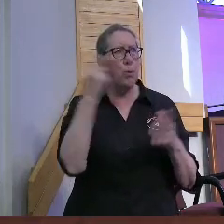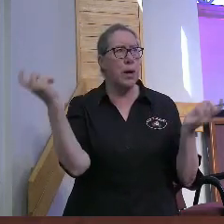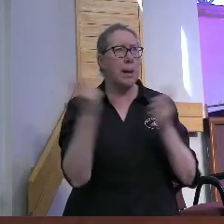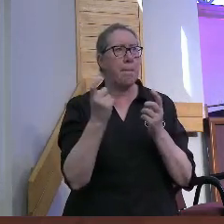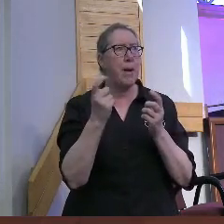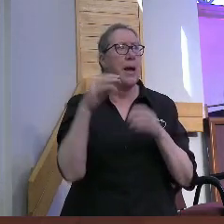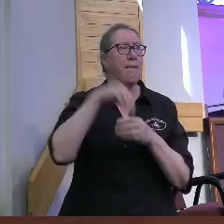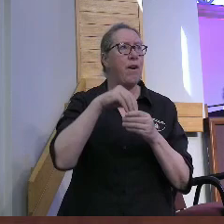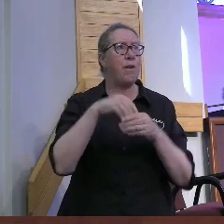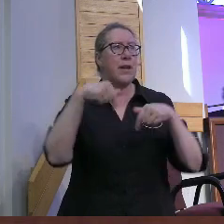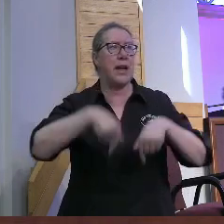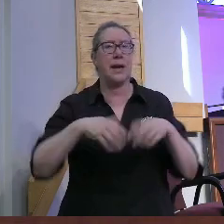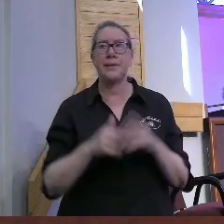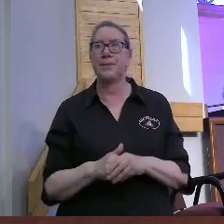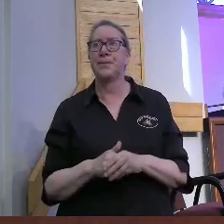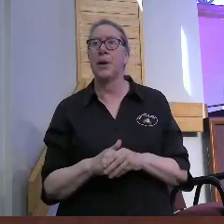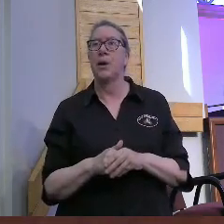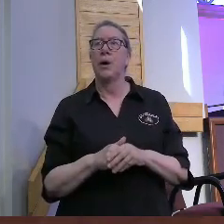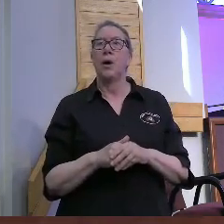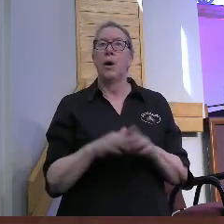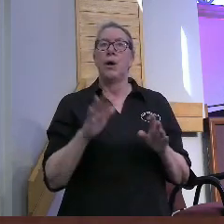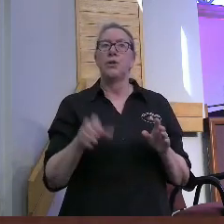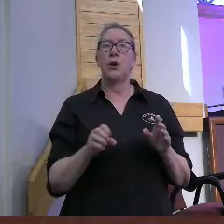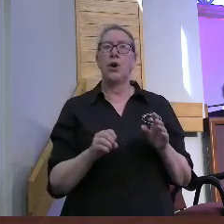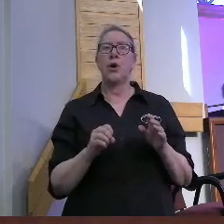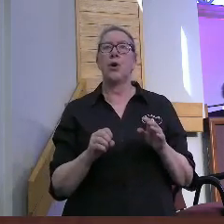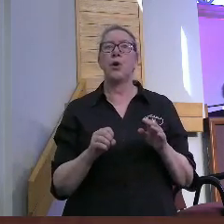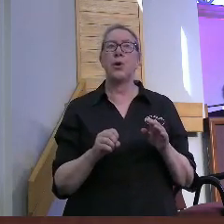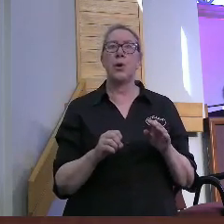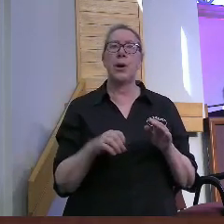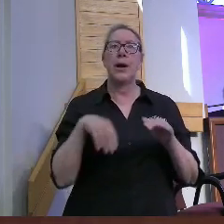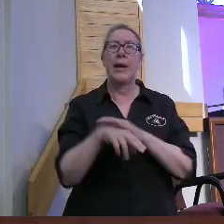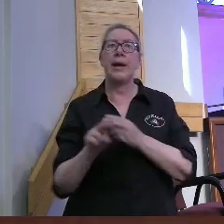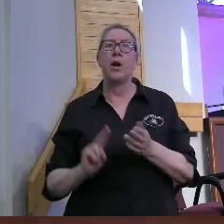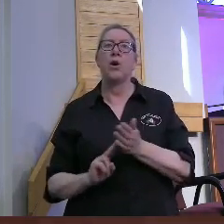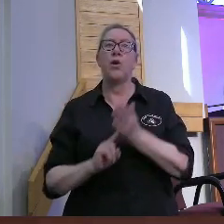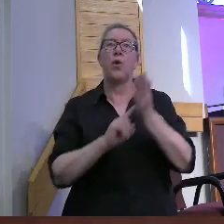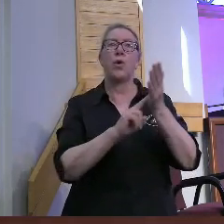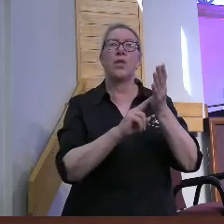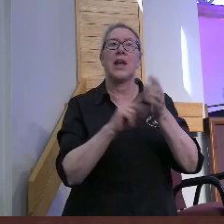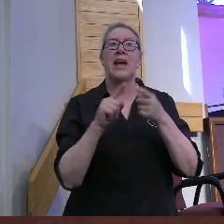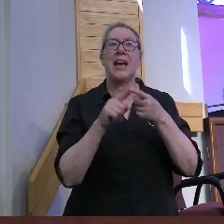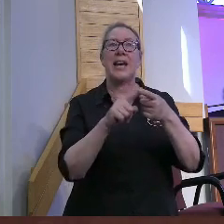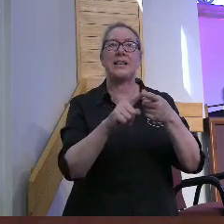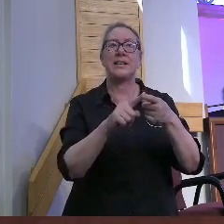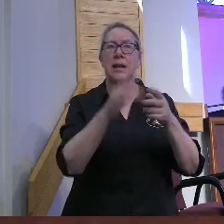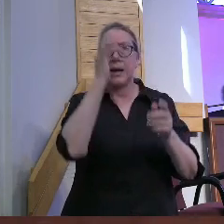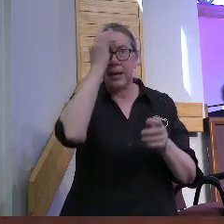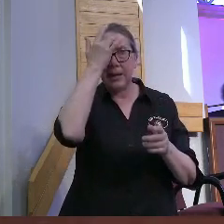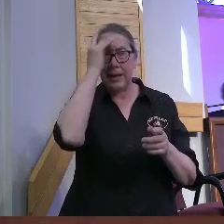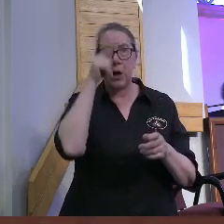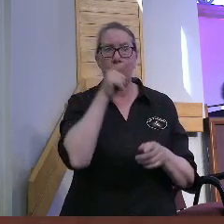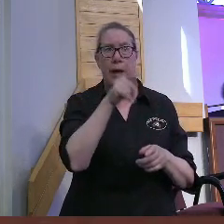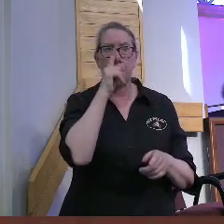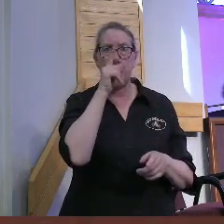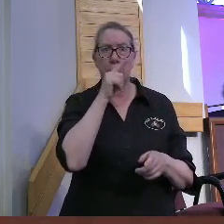been very heavily affected by COVID, especially Mizoram in northeast India, where they're under restrictions, not able to go to church. So they've been joining us, and